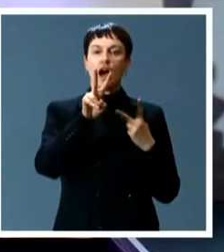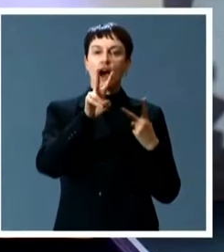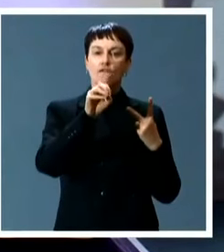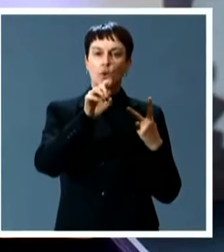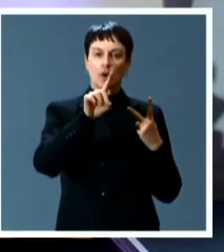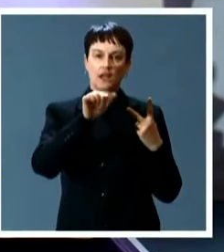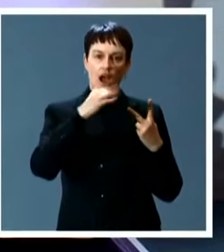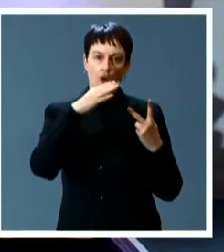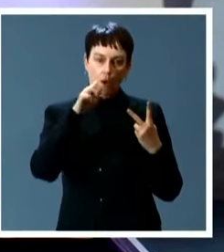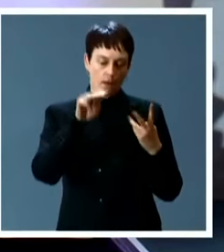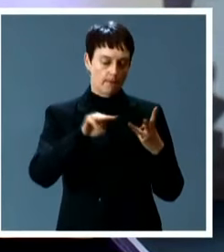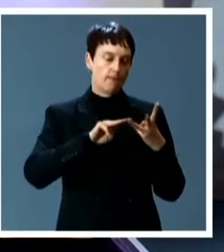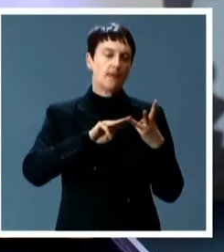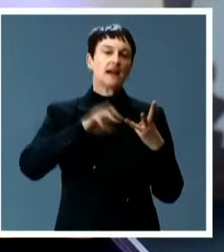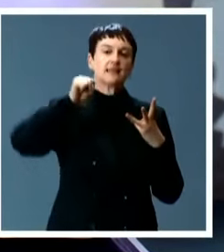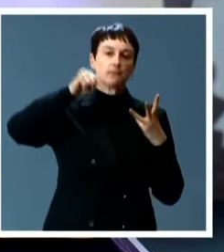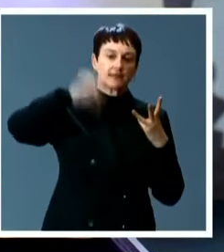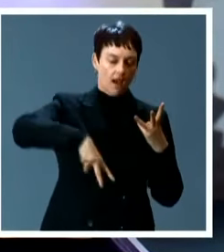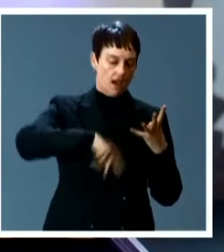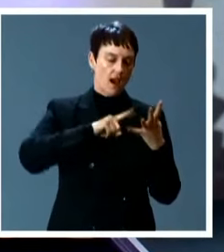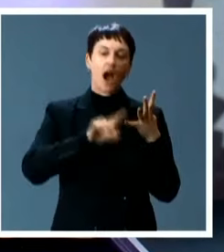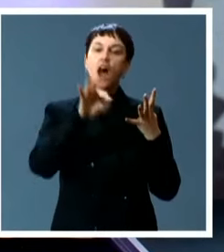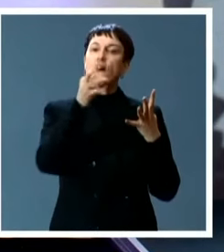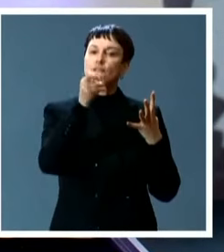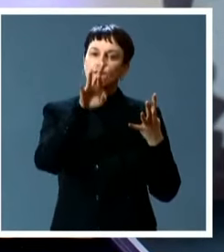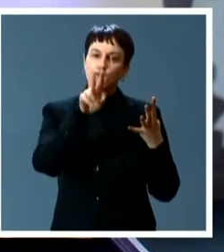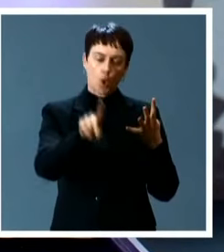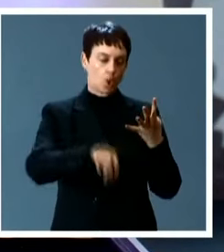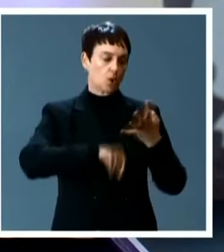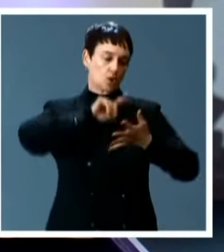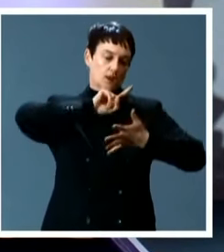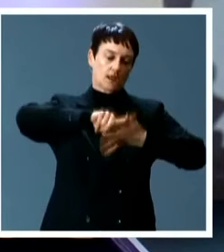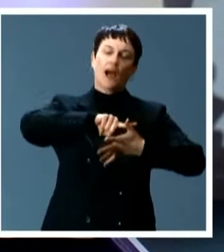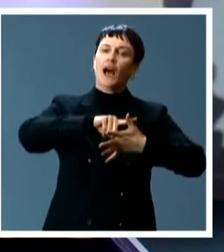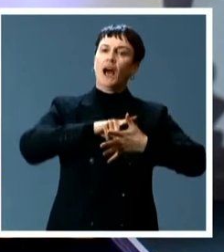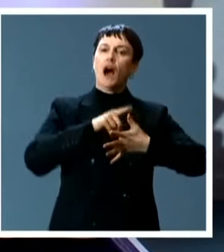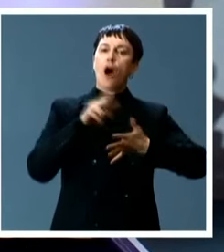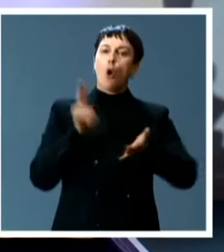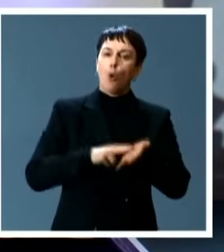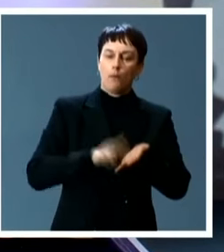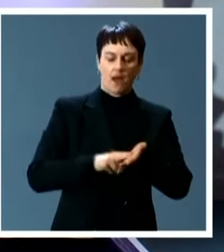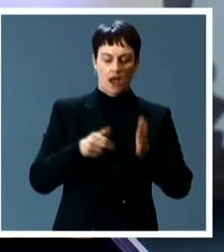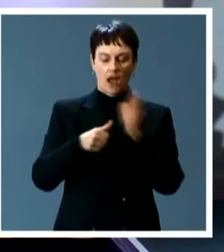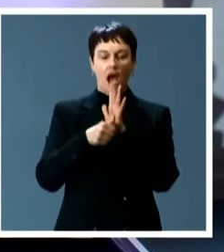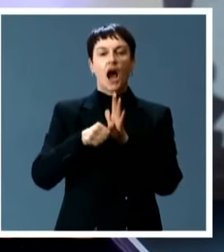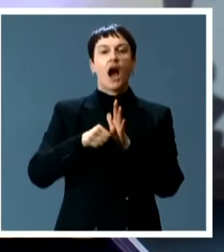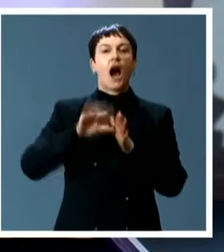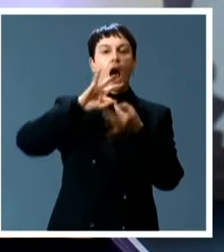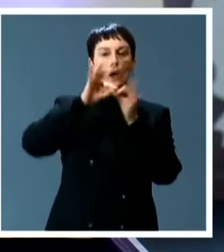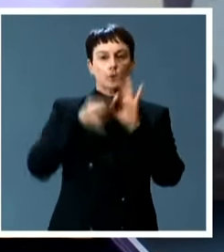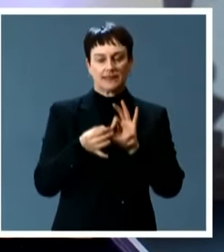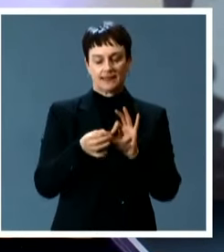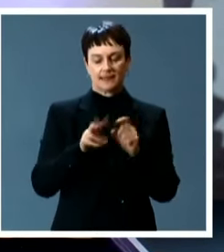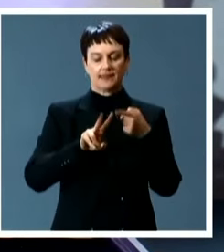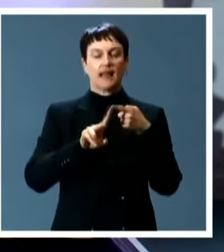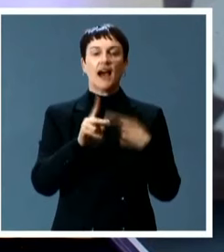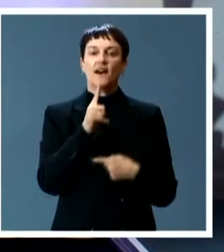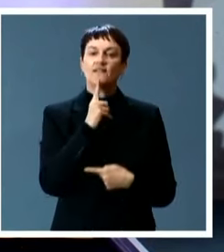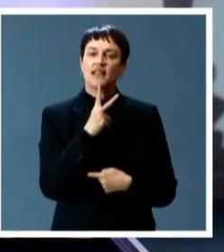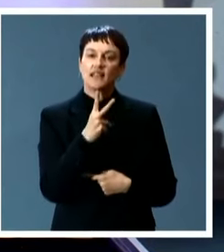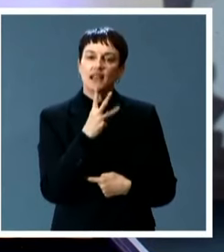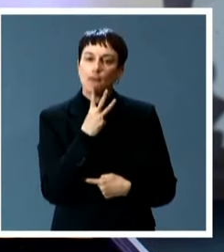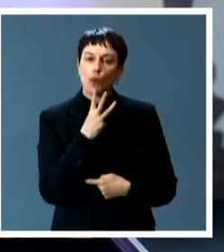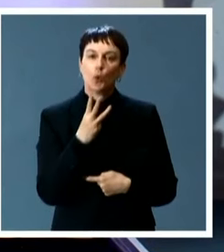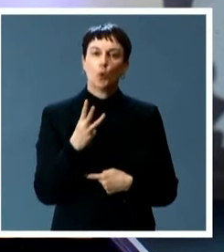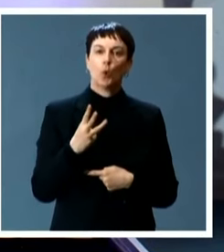Samsung, Ford Foundation, Atlantic Philanthropies, Uber, Audi and Volkswagen,